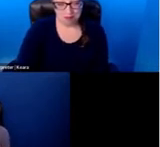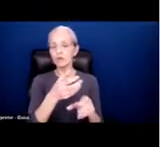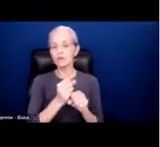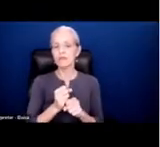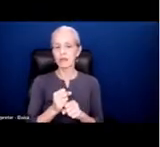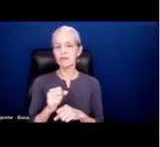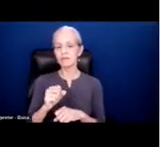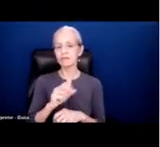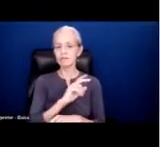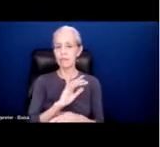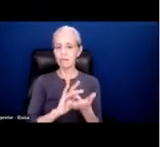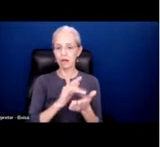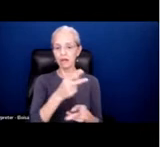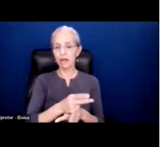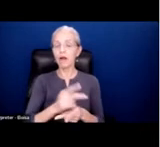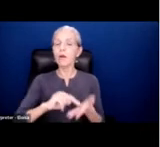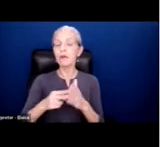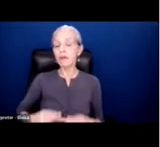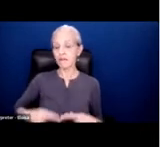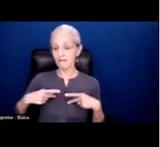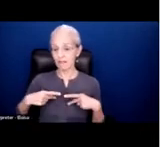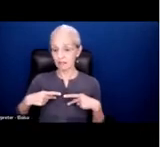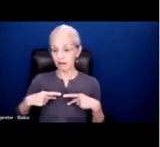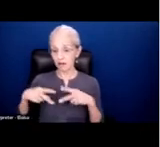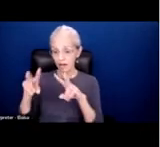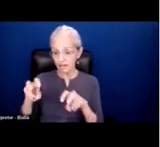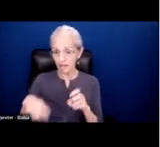study. These were the physical exam and the dental exam.